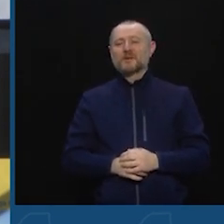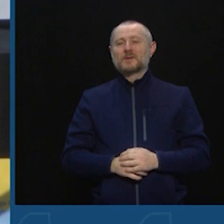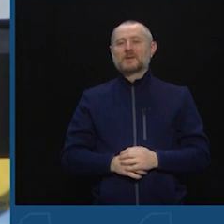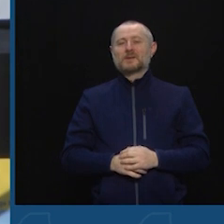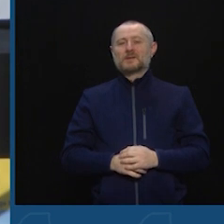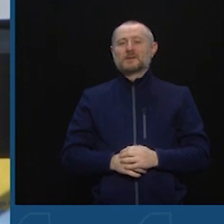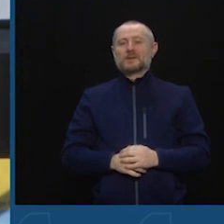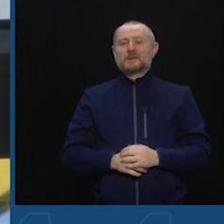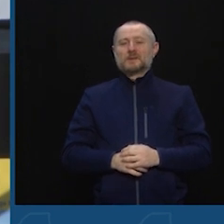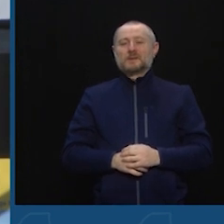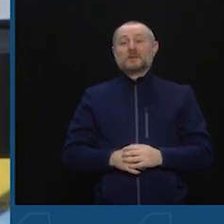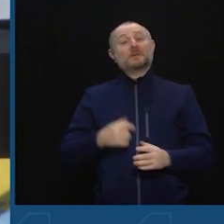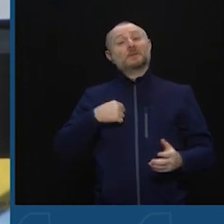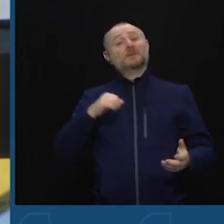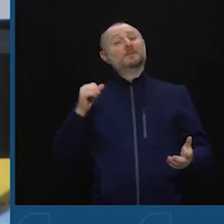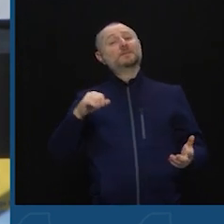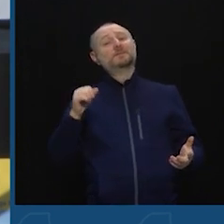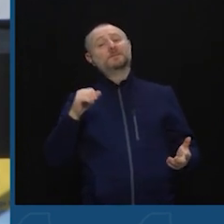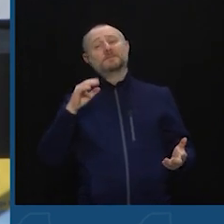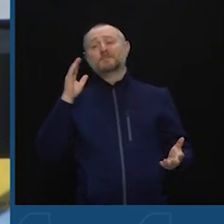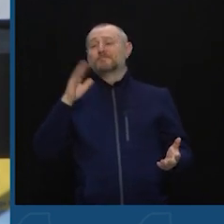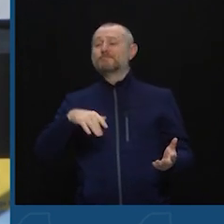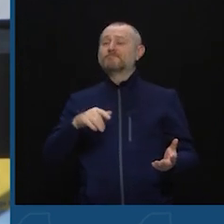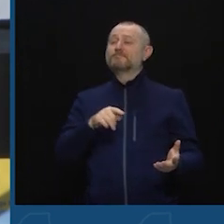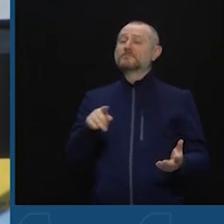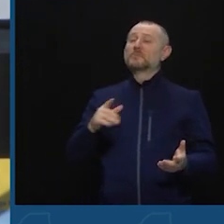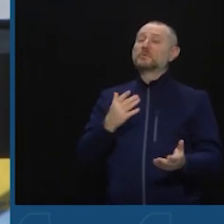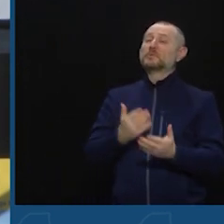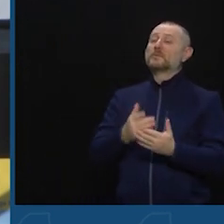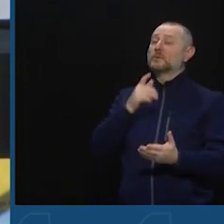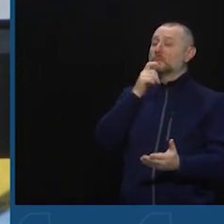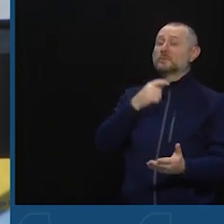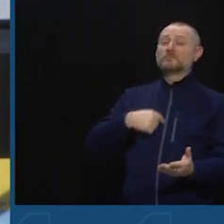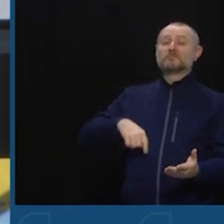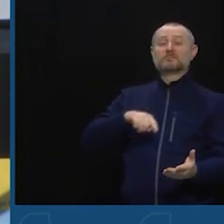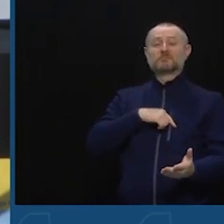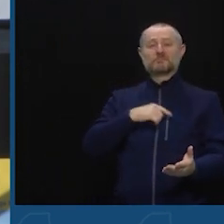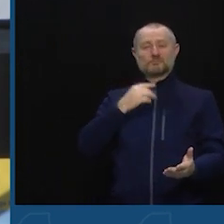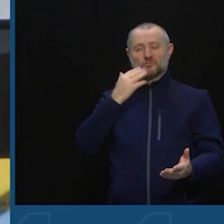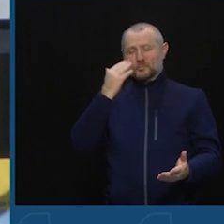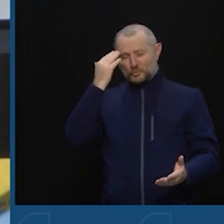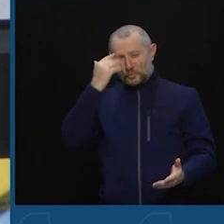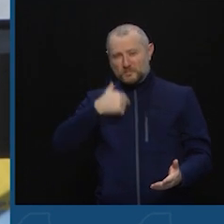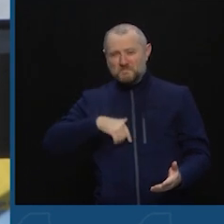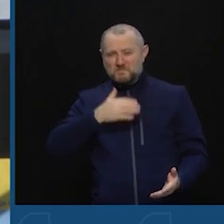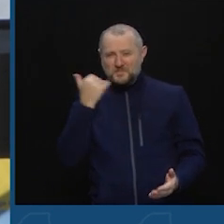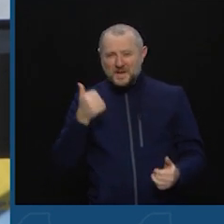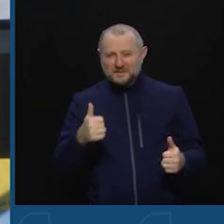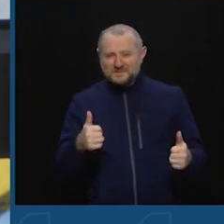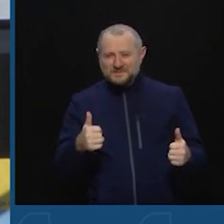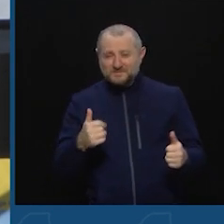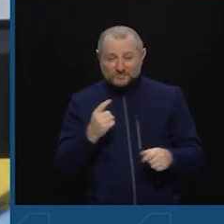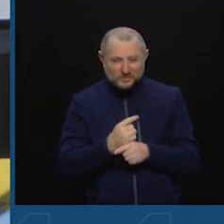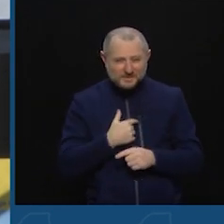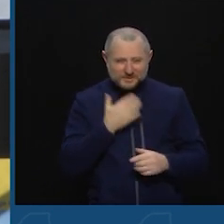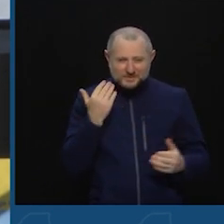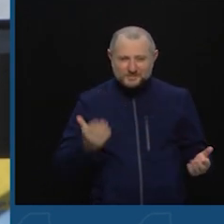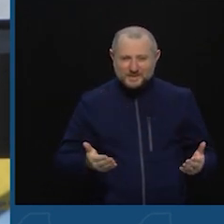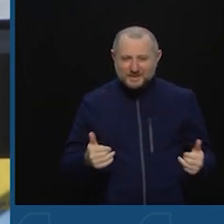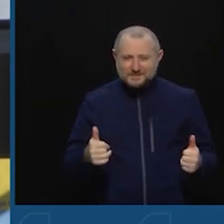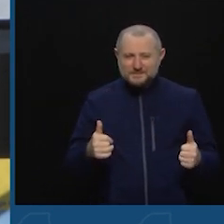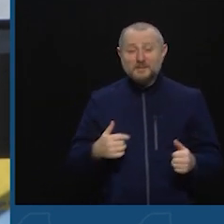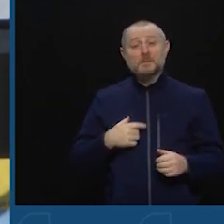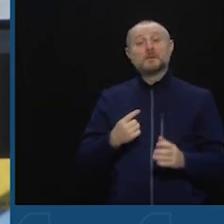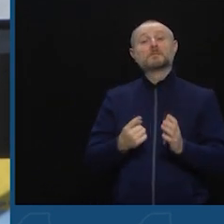And yes, this is just a statement of who we are. We know we're the best. We know we're the best. But sometimes you need the places